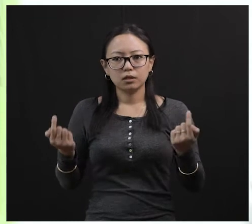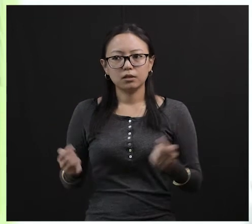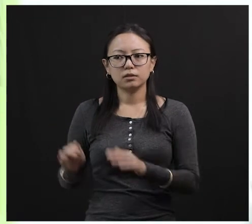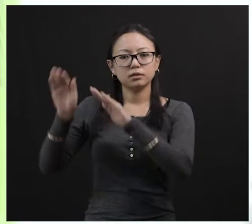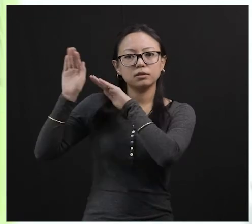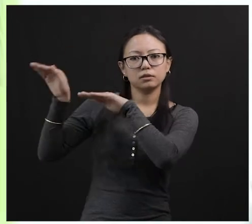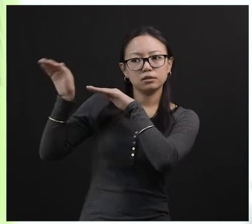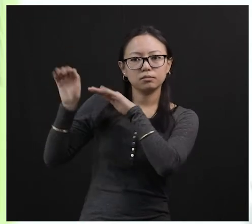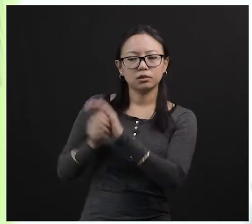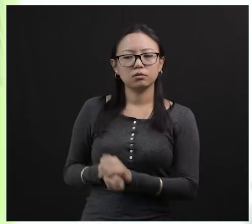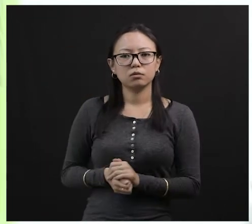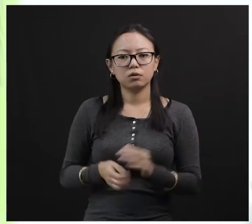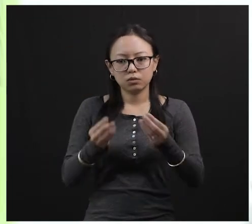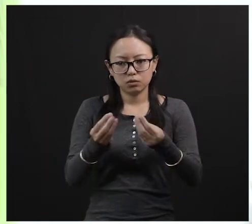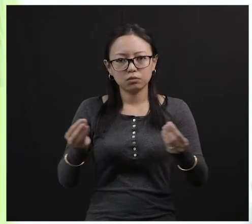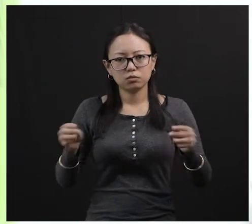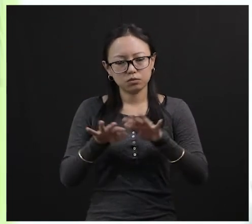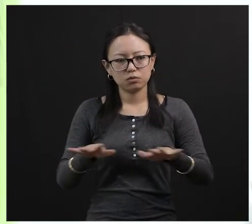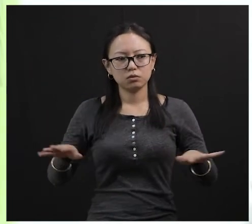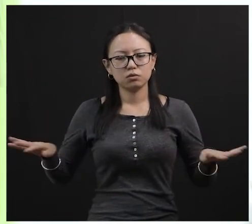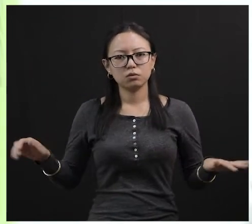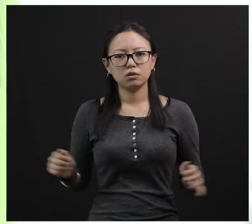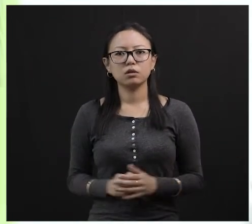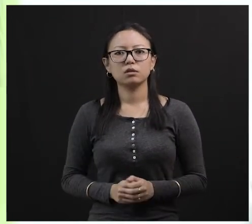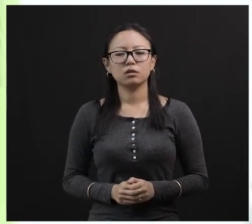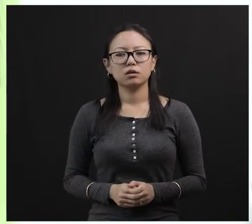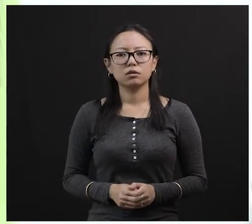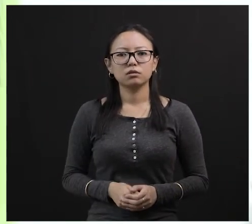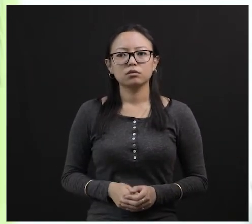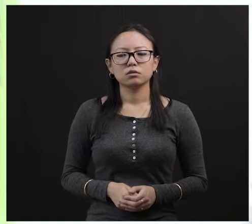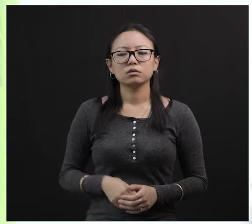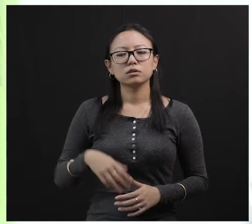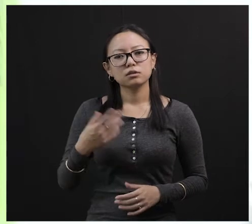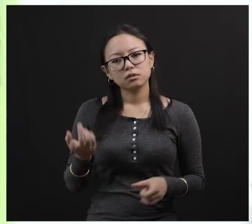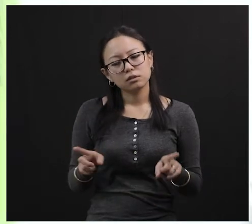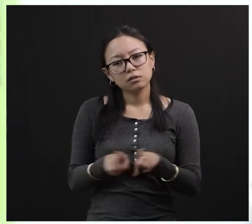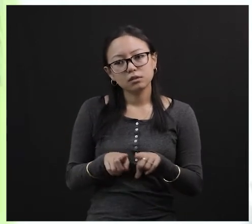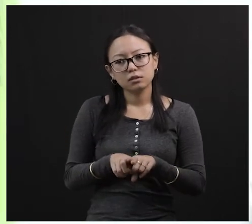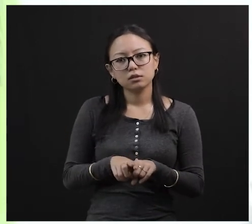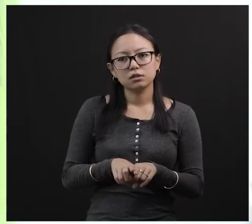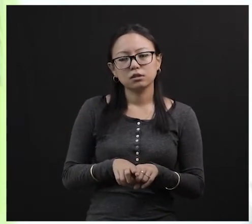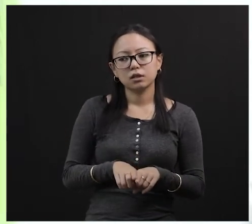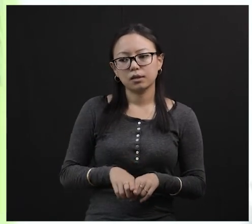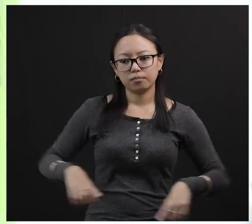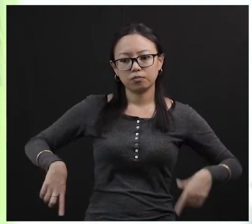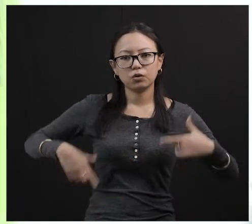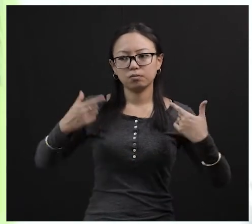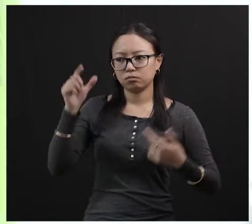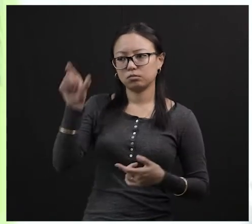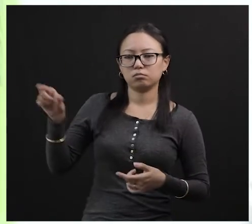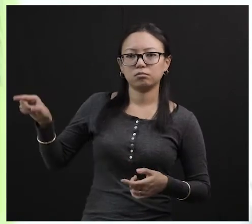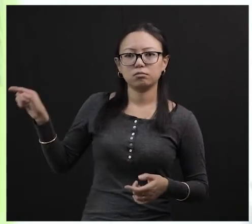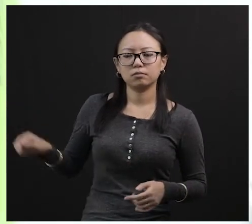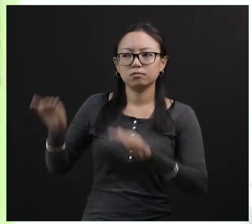plants and animals. Yes or no? We eat the food that plants give us. We eat the meat, the